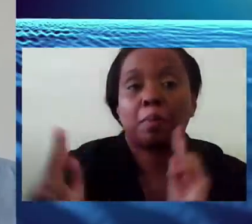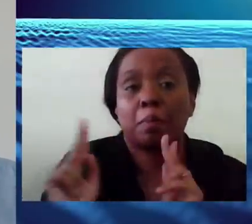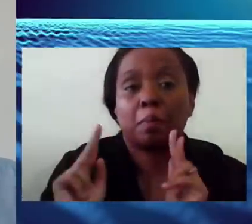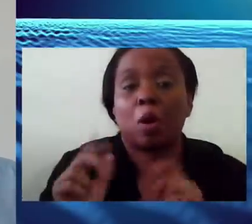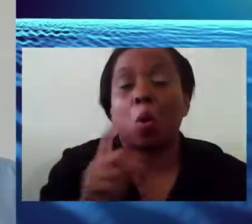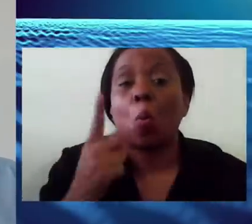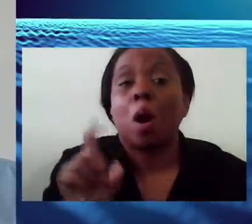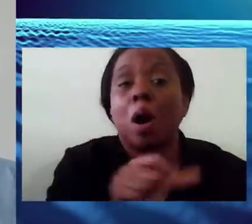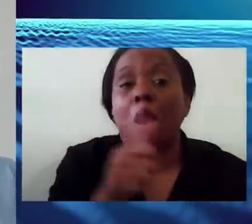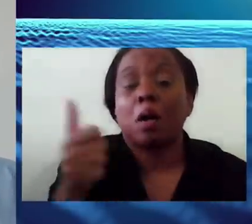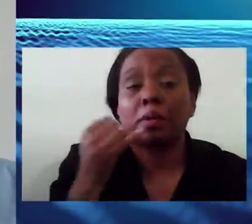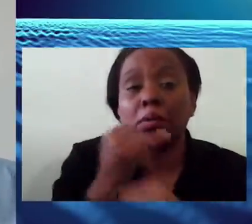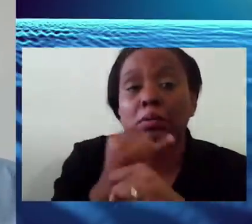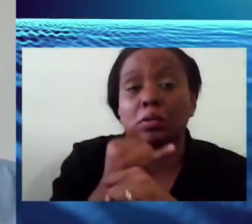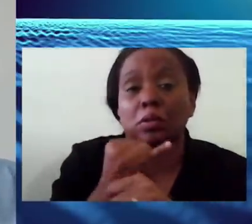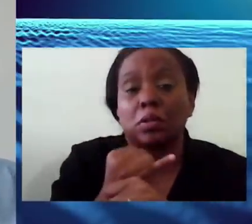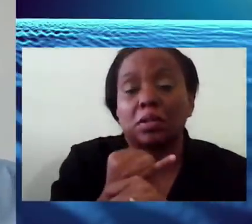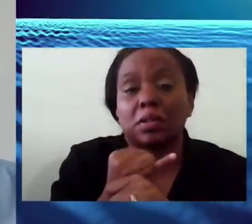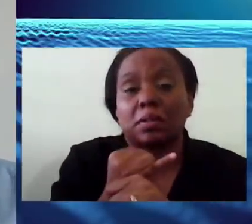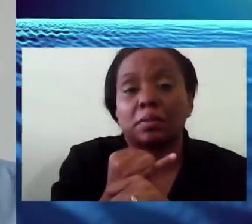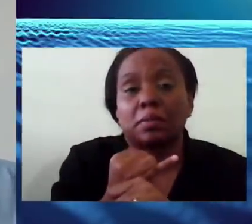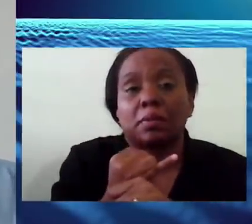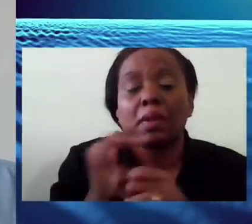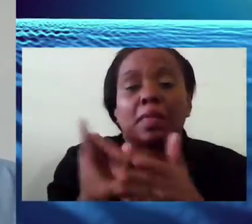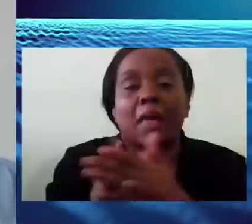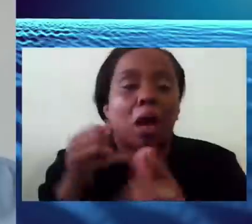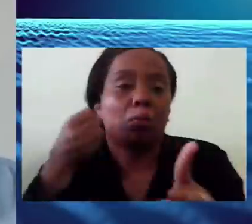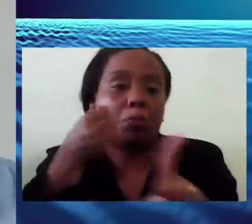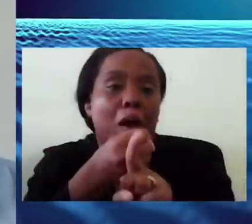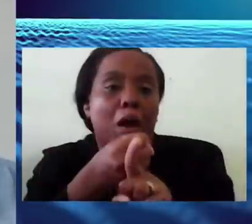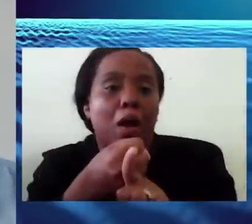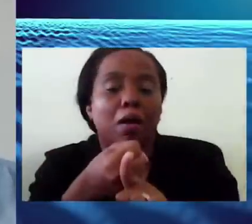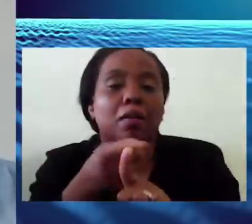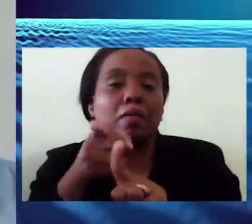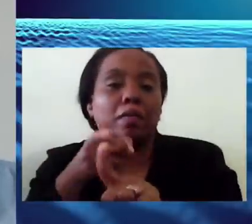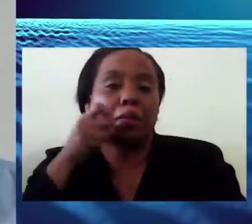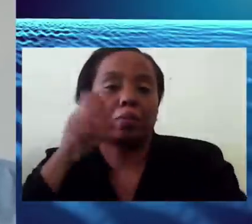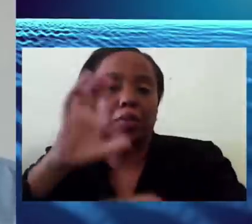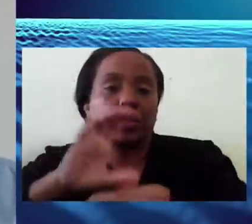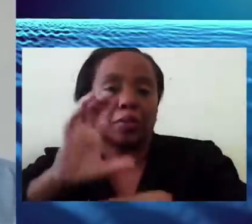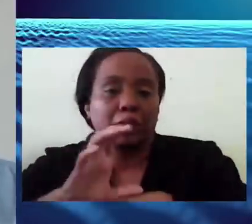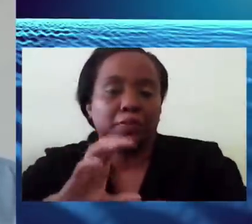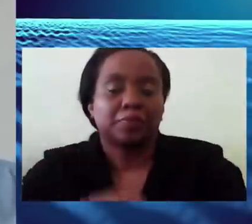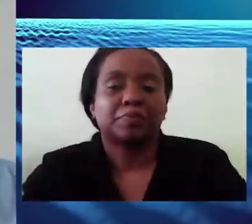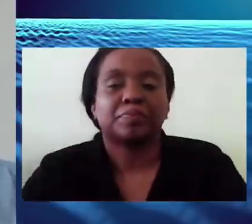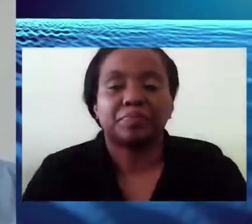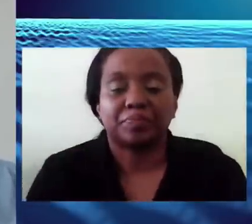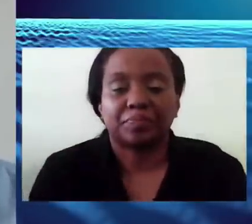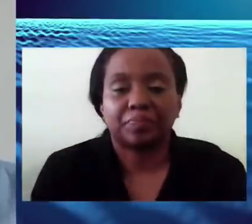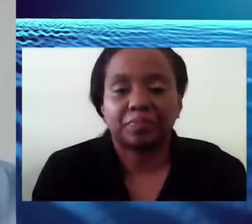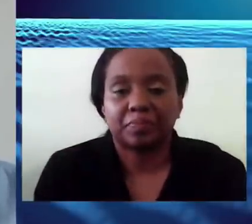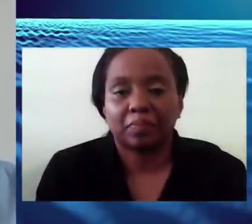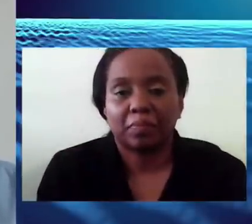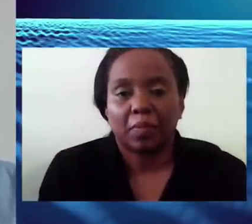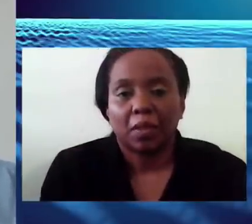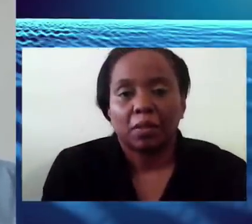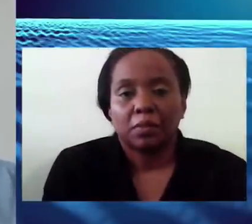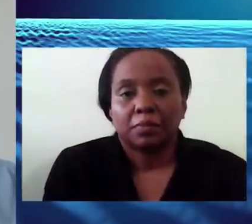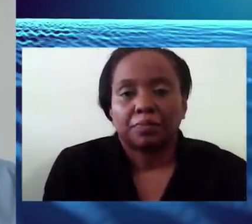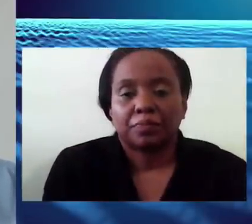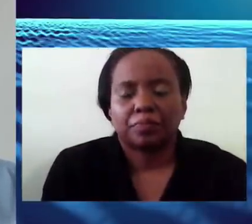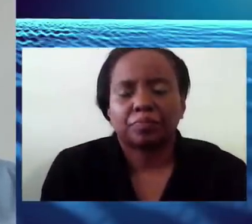have been impacted by this church cluster. And although these figures and or these stats are low,